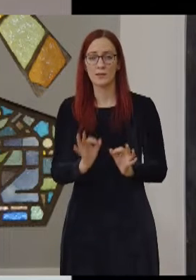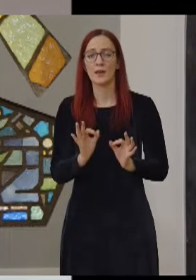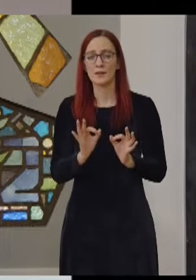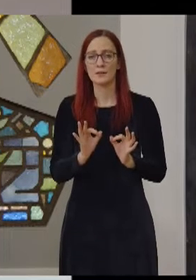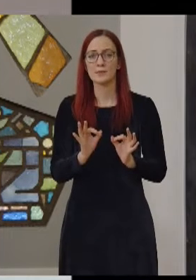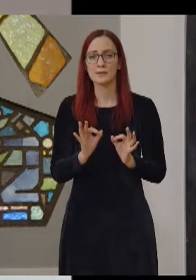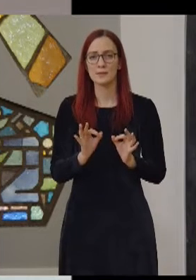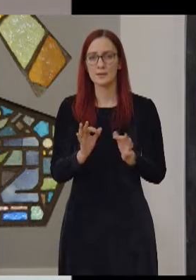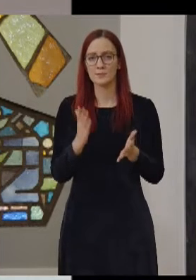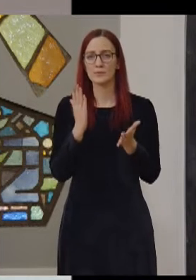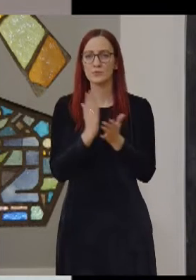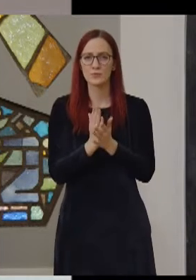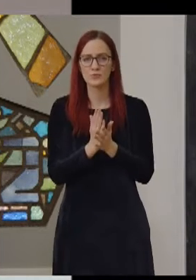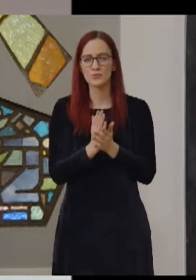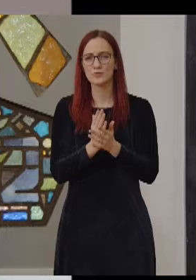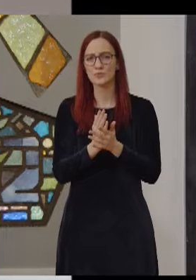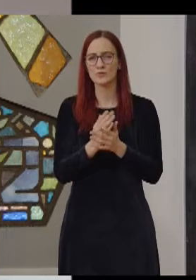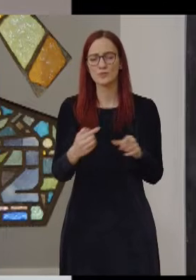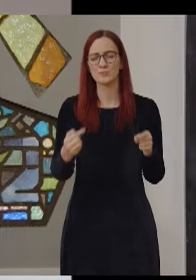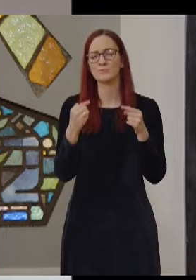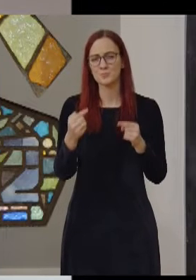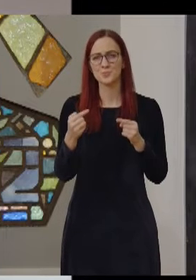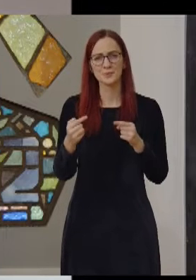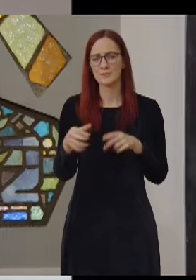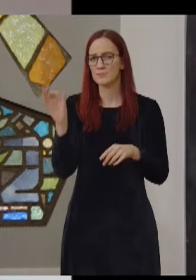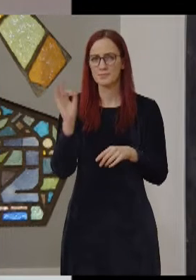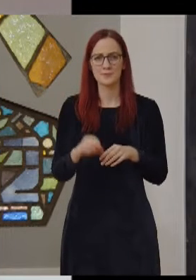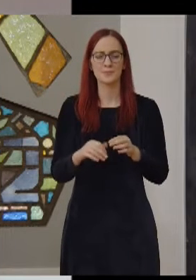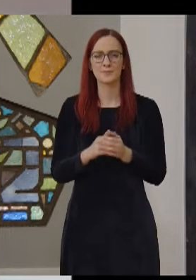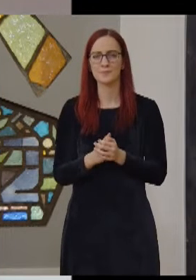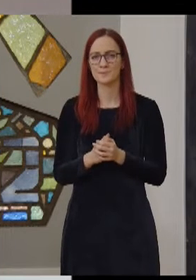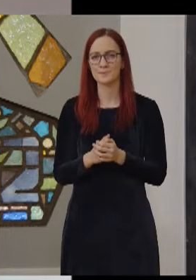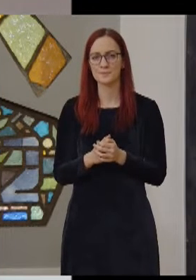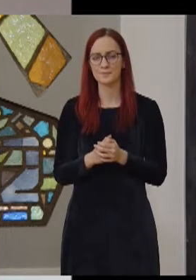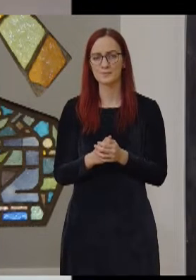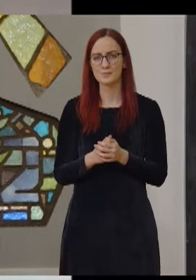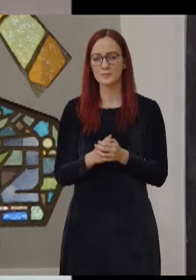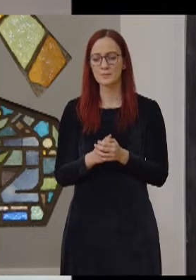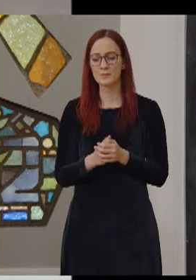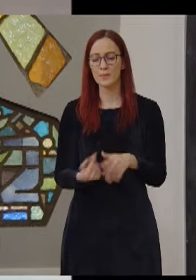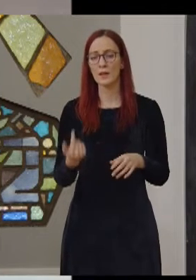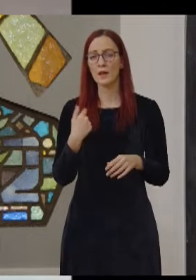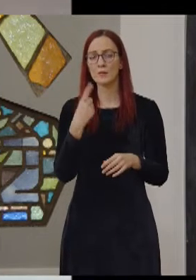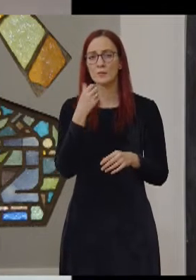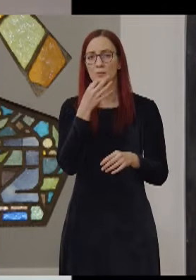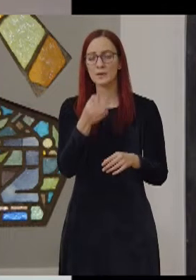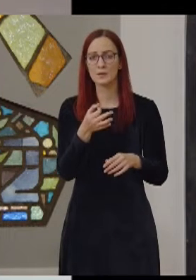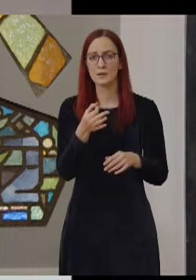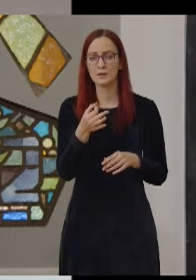Women's rights are attacked in many countries across the